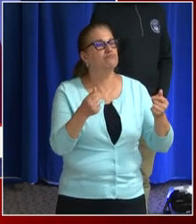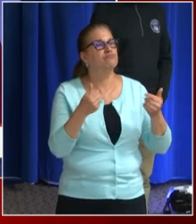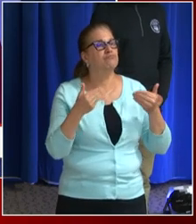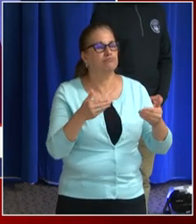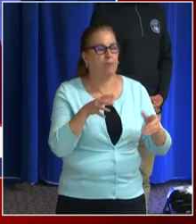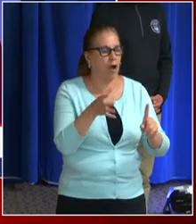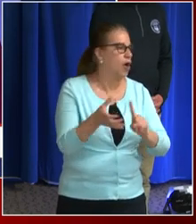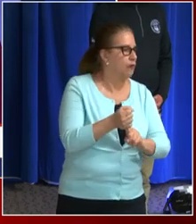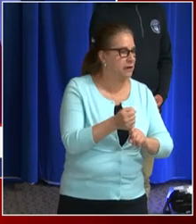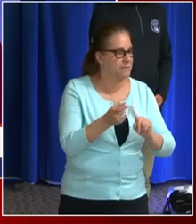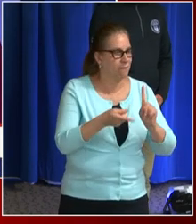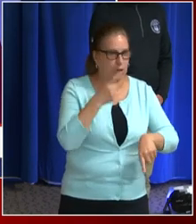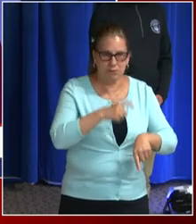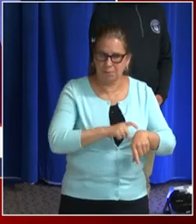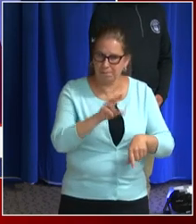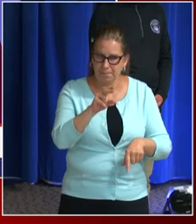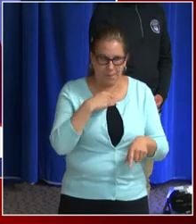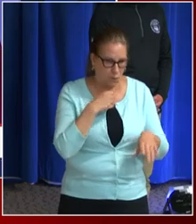the extreme